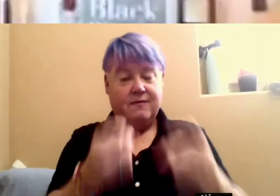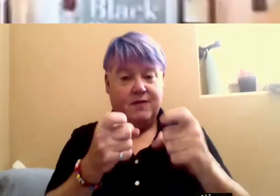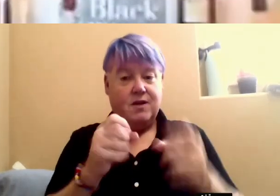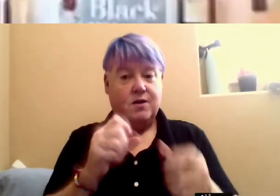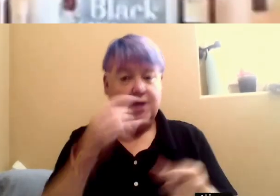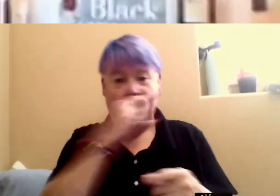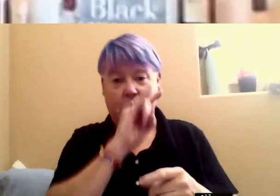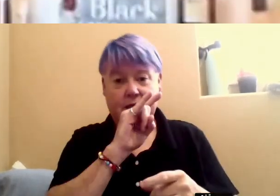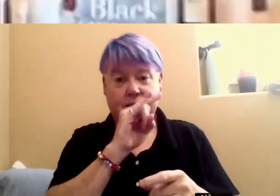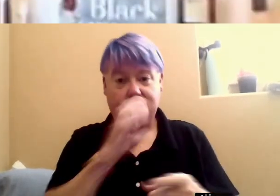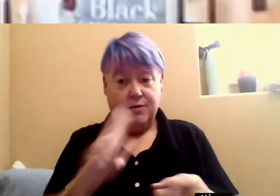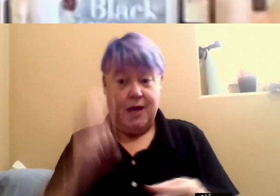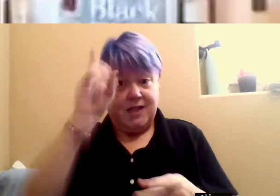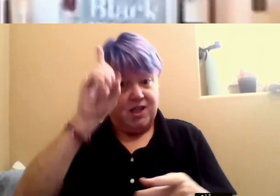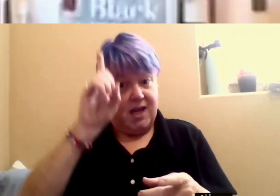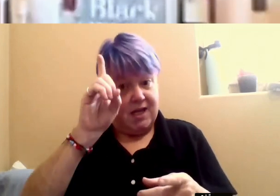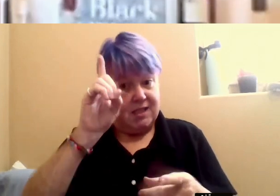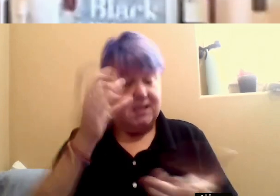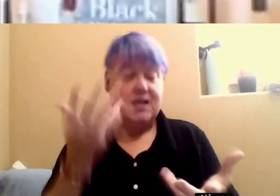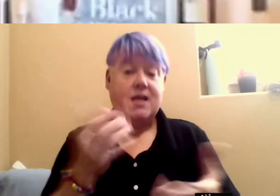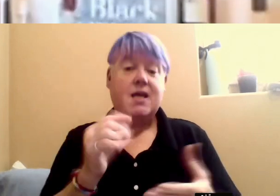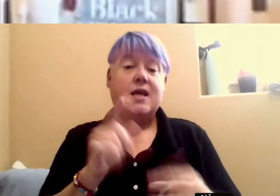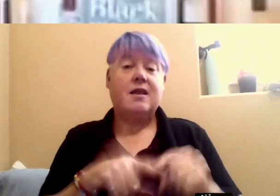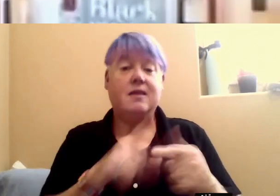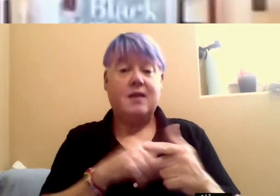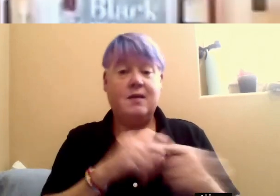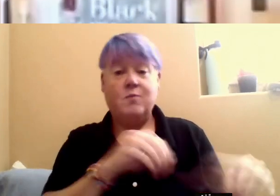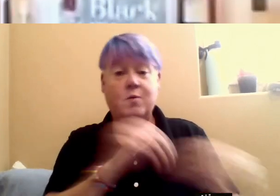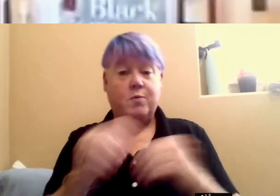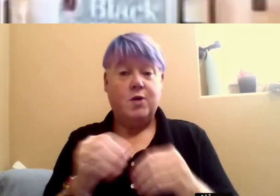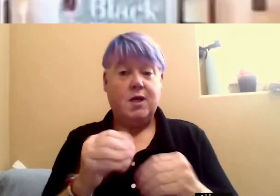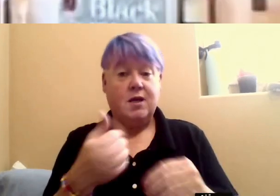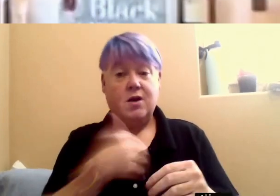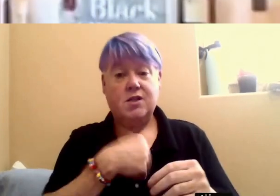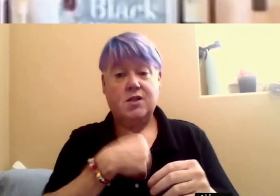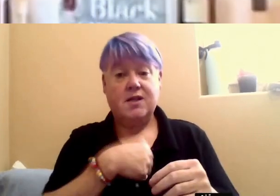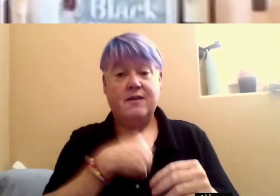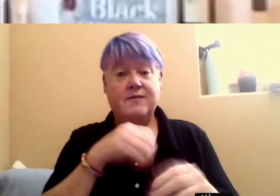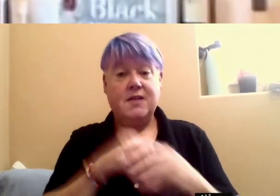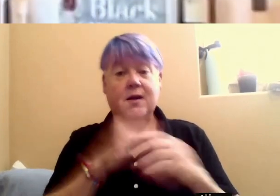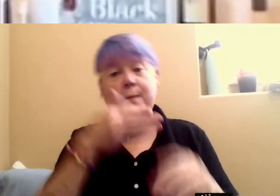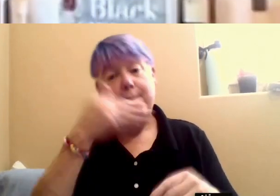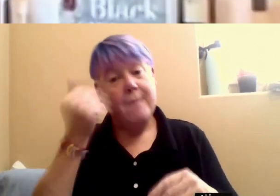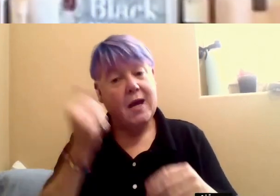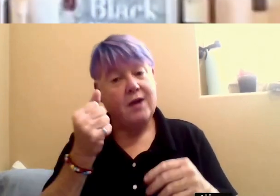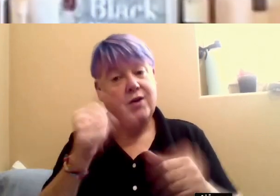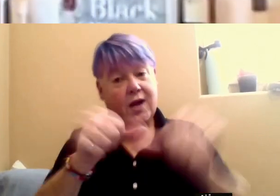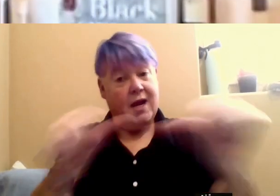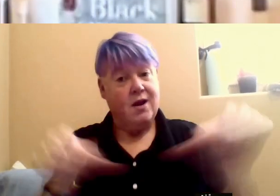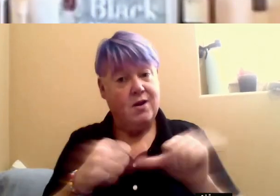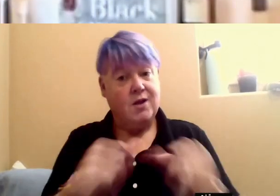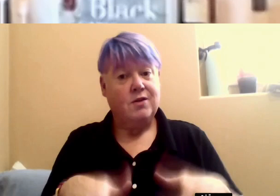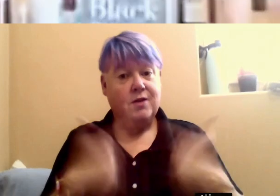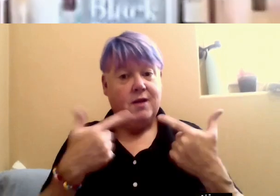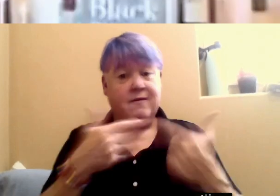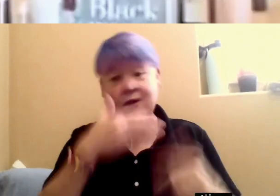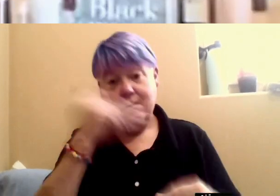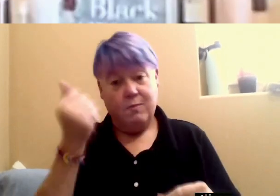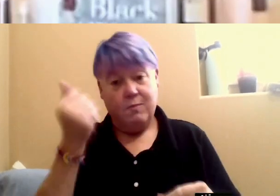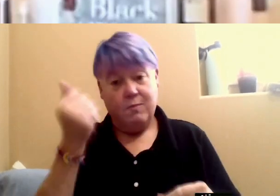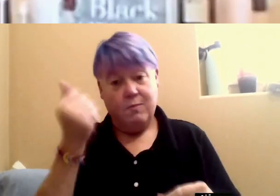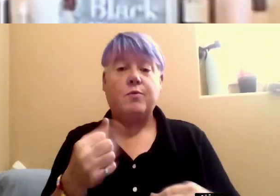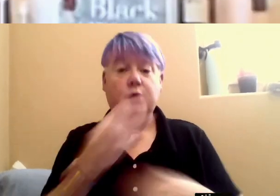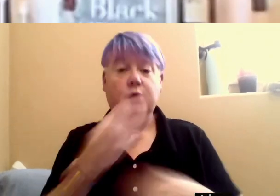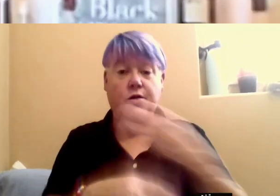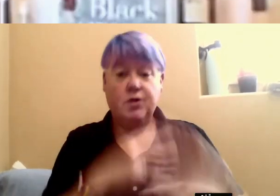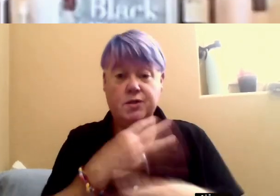them, then I think that we're putting ourselves in a better position to, live in a better world, whether it's climate or whether